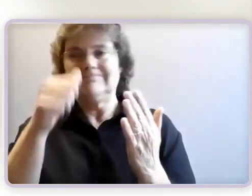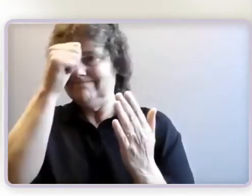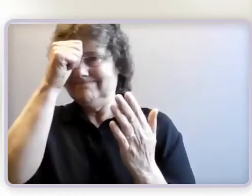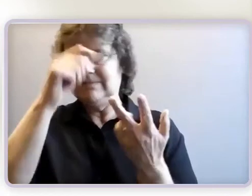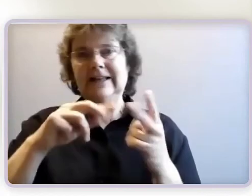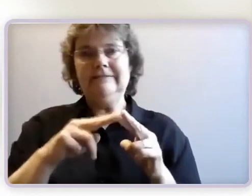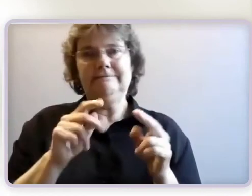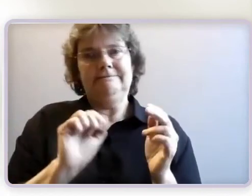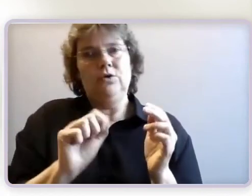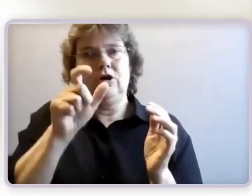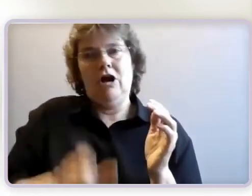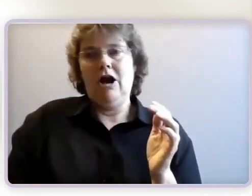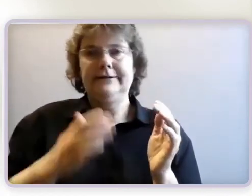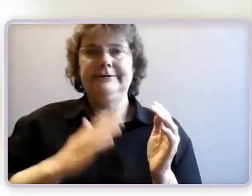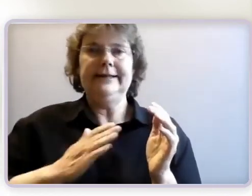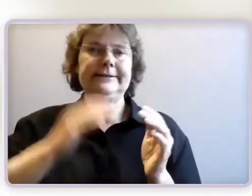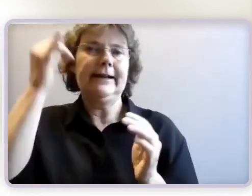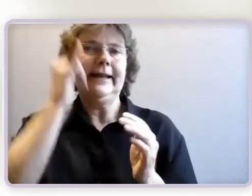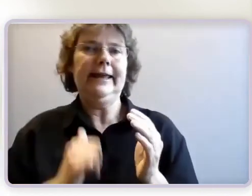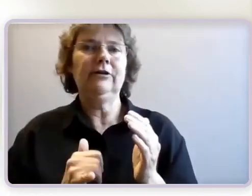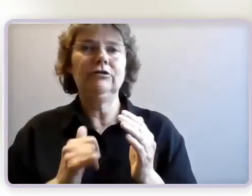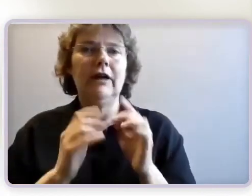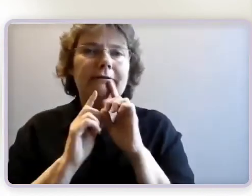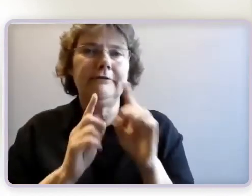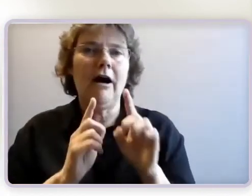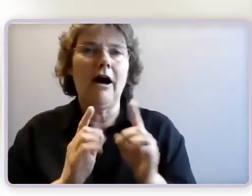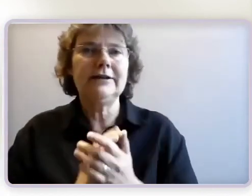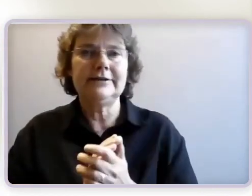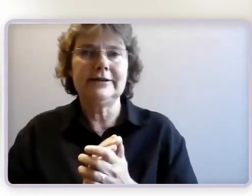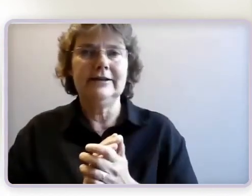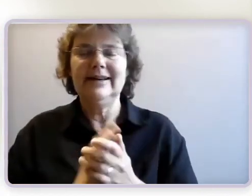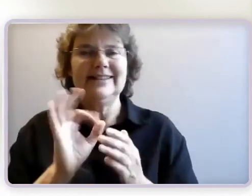And it's not an exhaustive list, but it's a prompt for referrals.